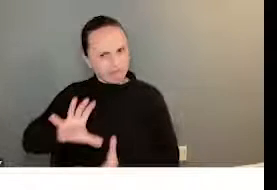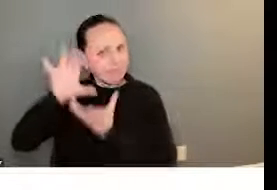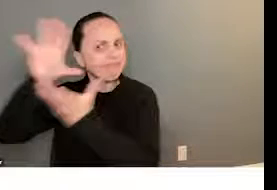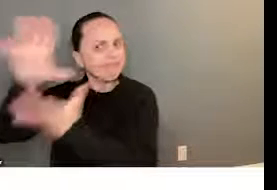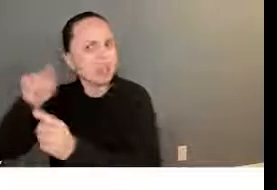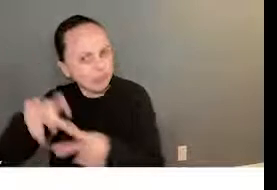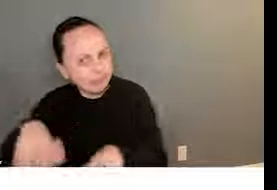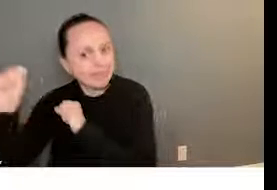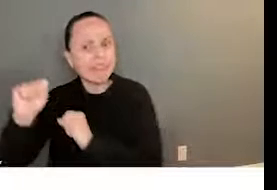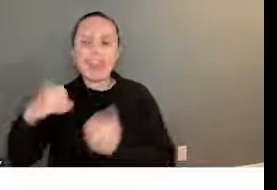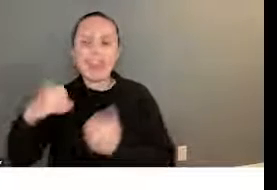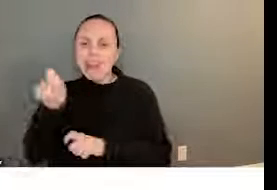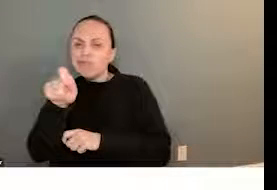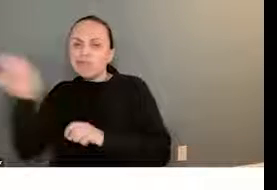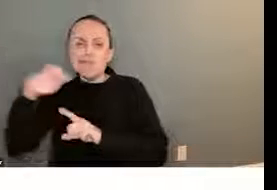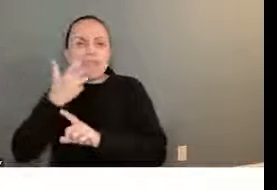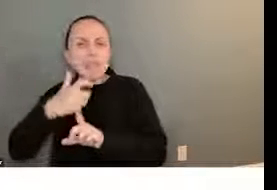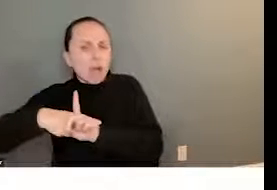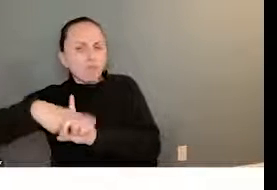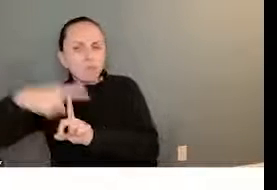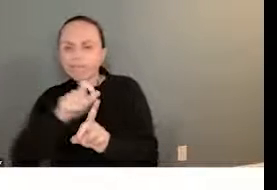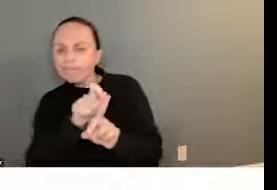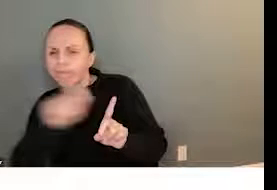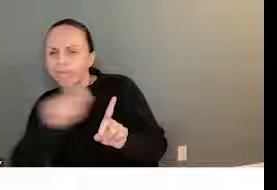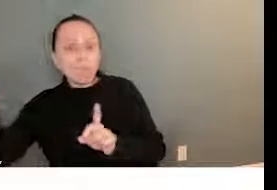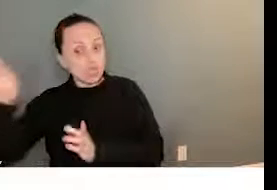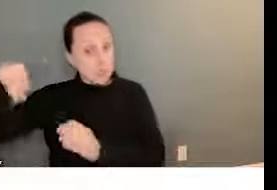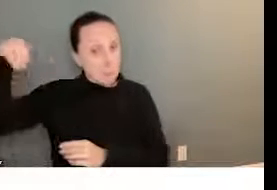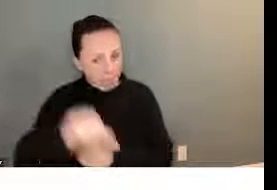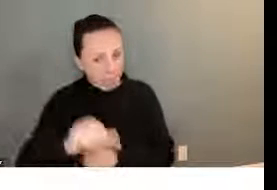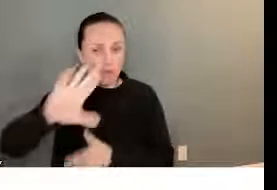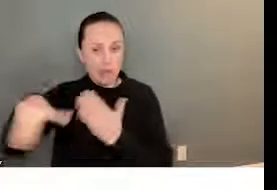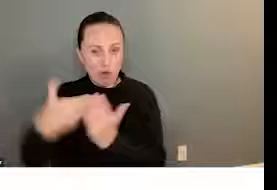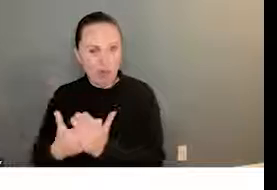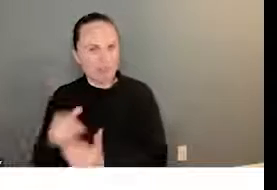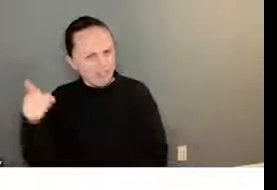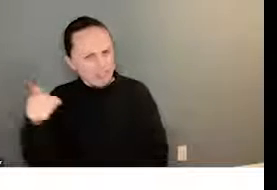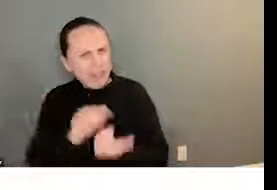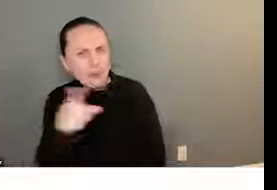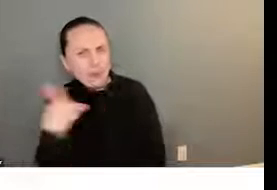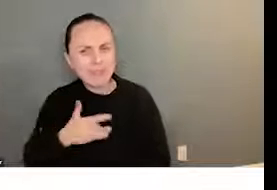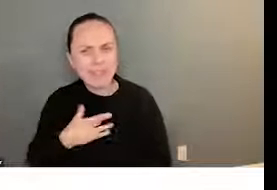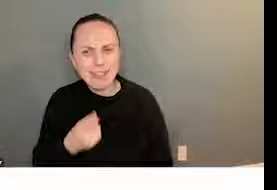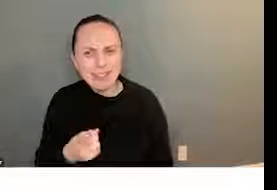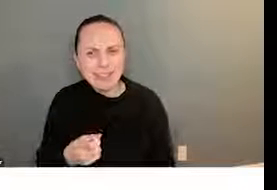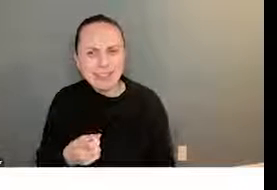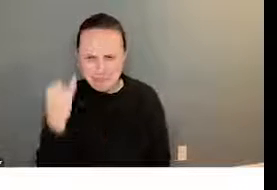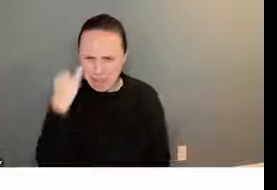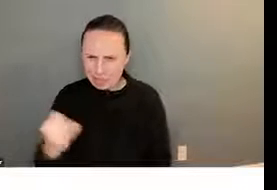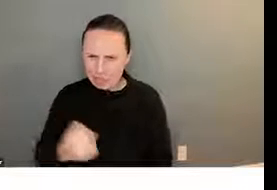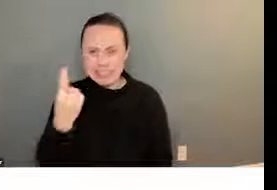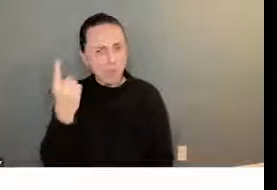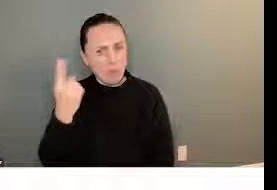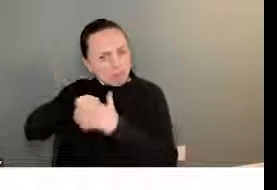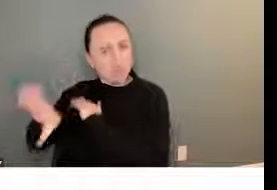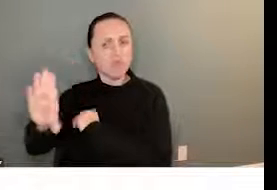says, I'm turning the heat up all the way and you're paying for all of it. How would you feel? Somebody ran up into your house